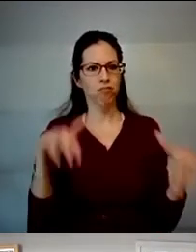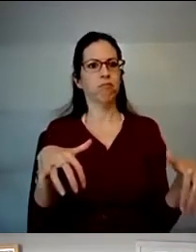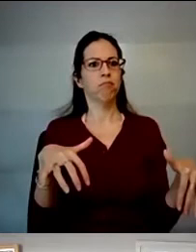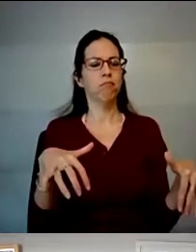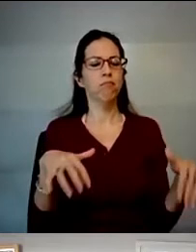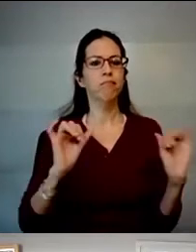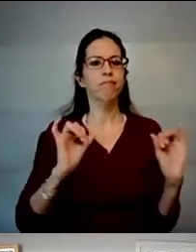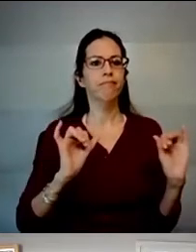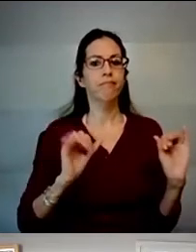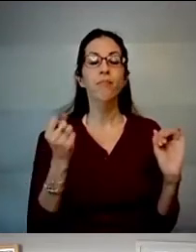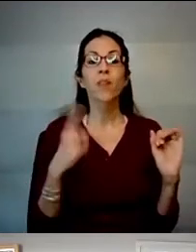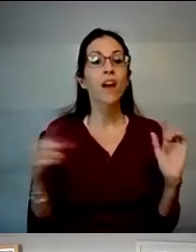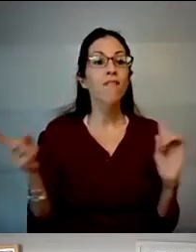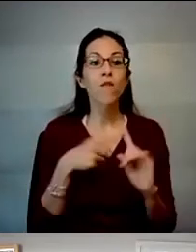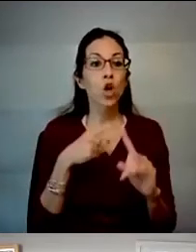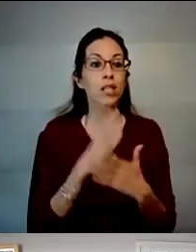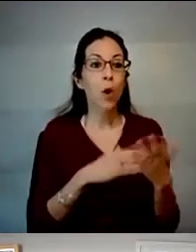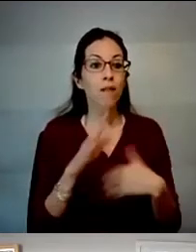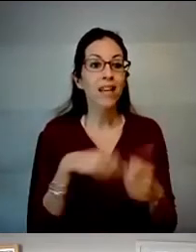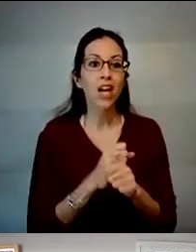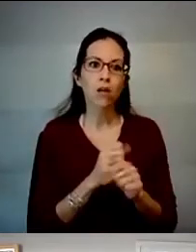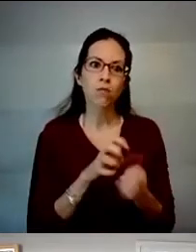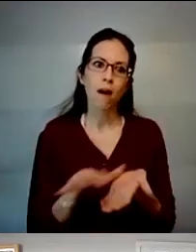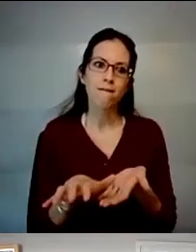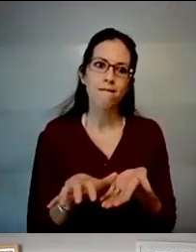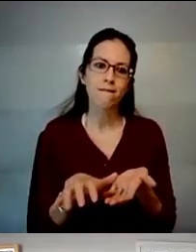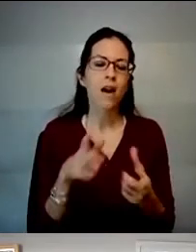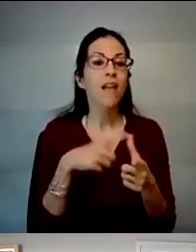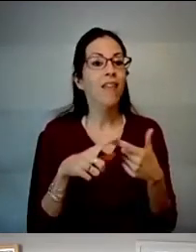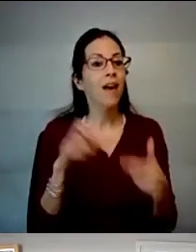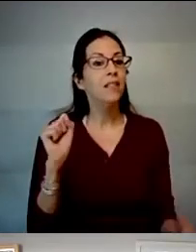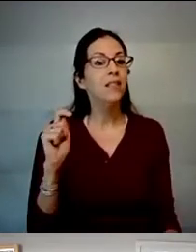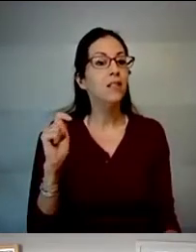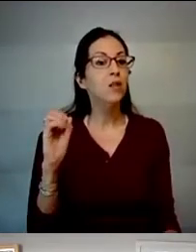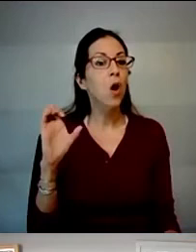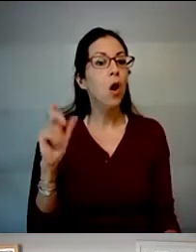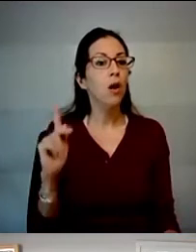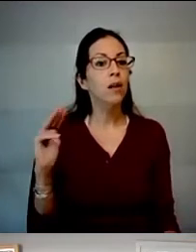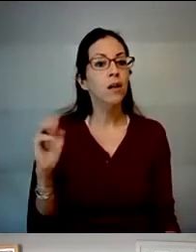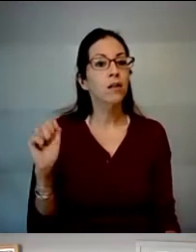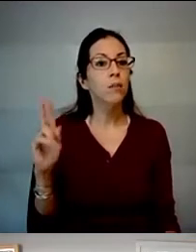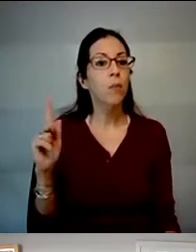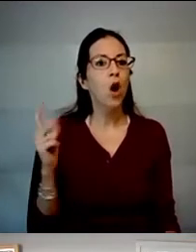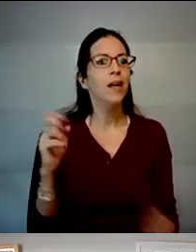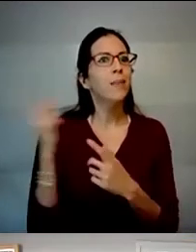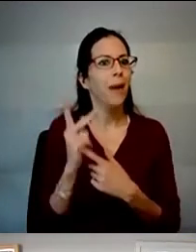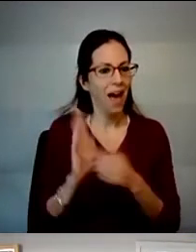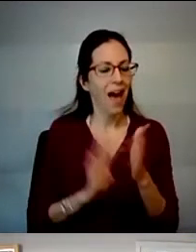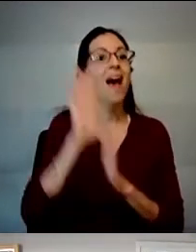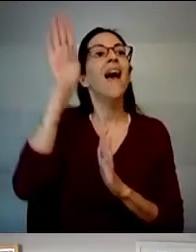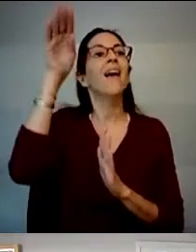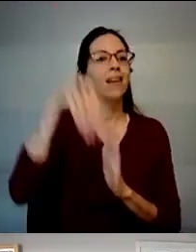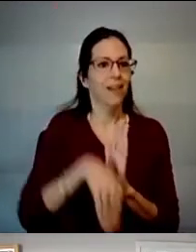first part of the year was obviously very, very rough, but then the markets kind of, and everything kind of came back. And I try and tie it together with kind of three